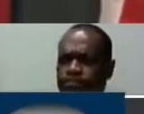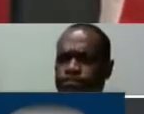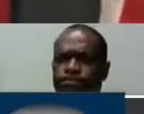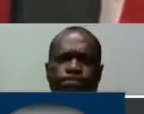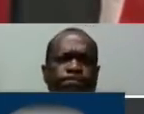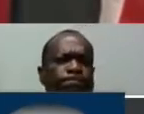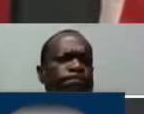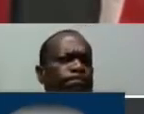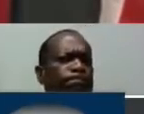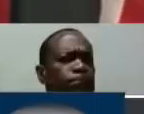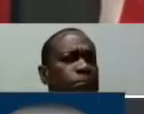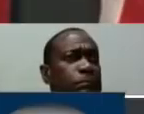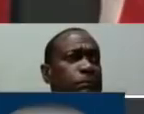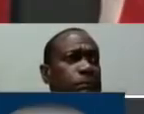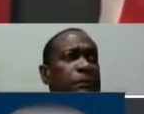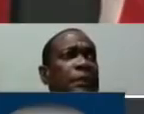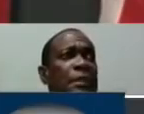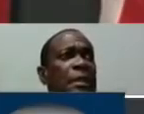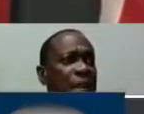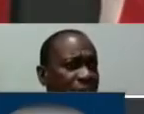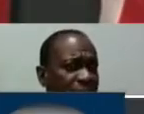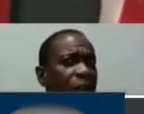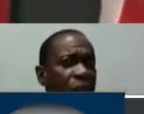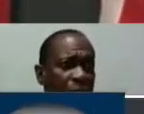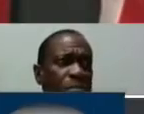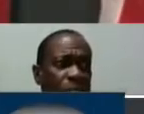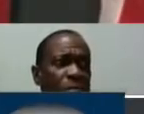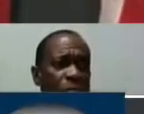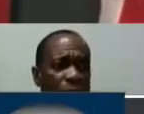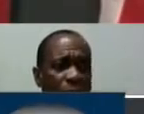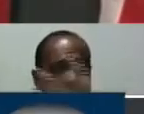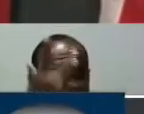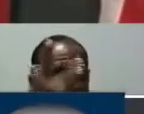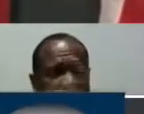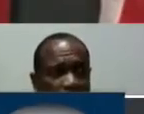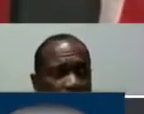his or her situation, or had the